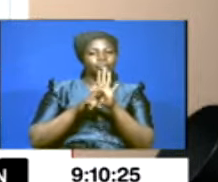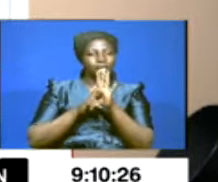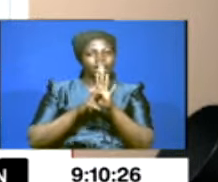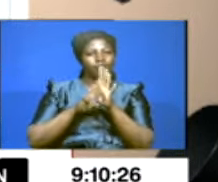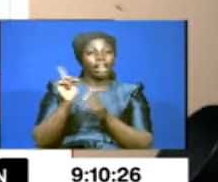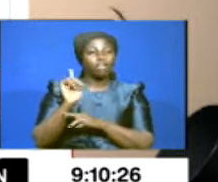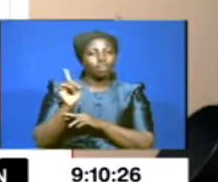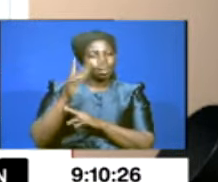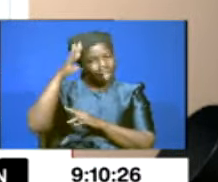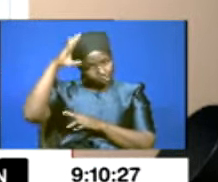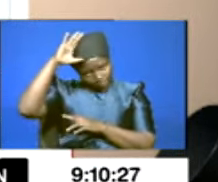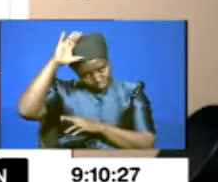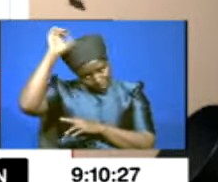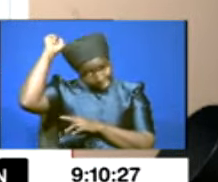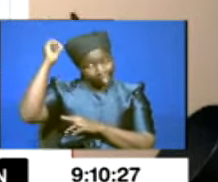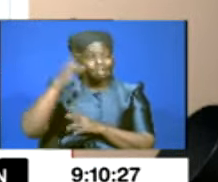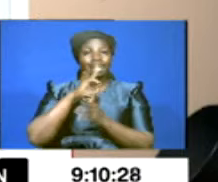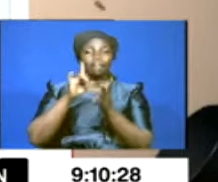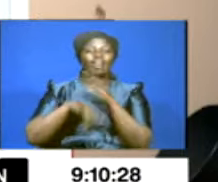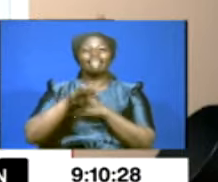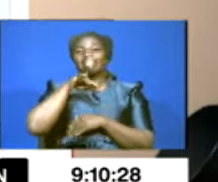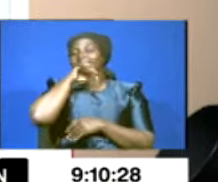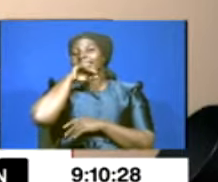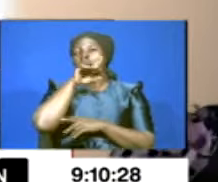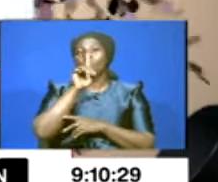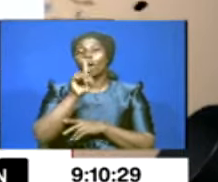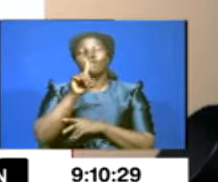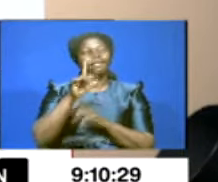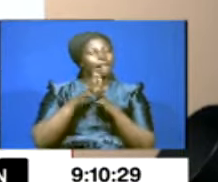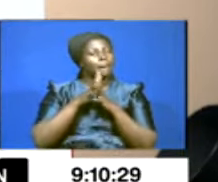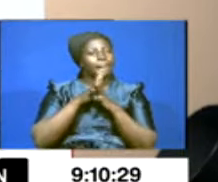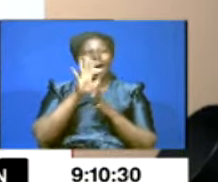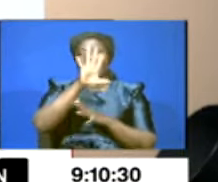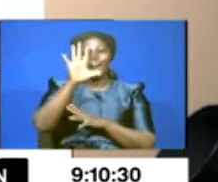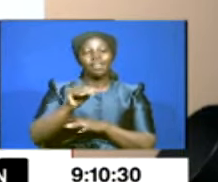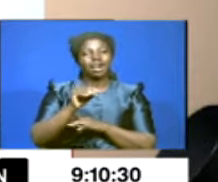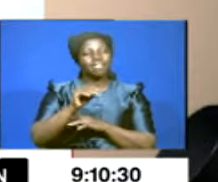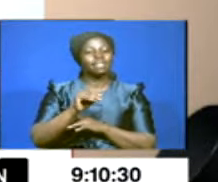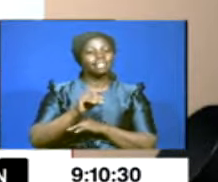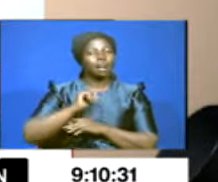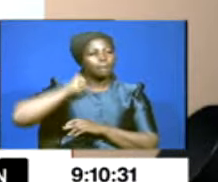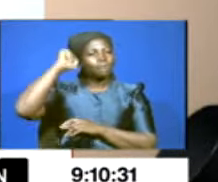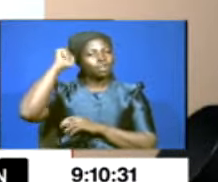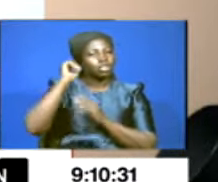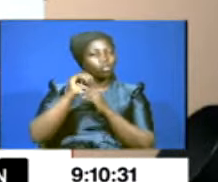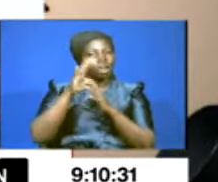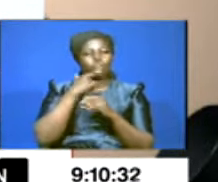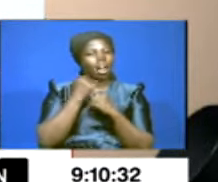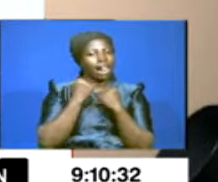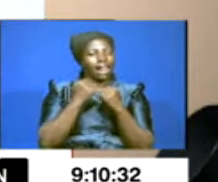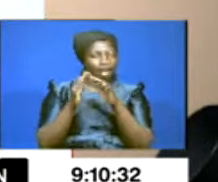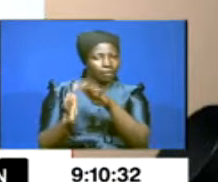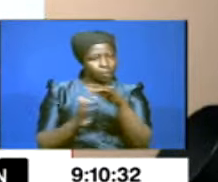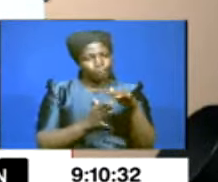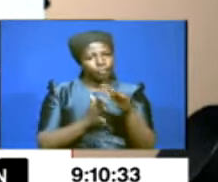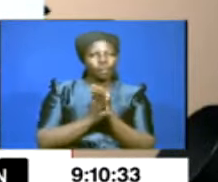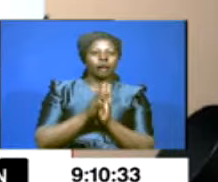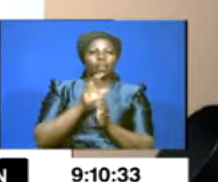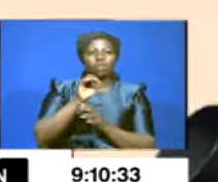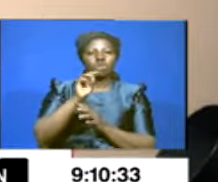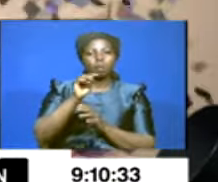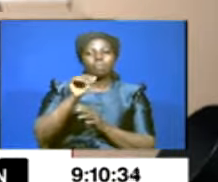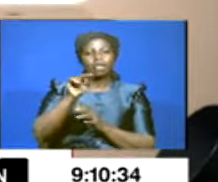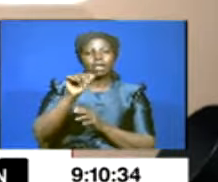Odinga one of Africa's great political leaders. Millicent Omanga also shared her birthday message with Raila